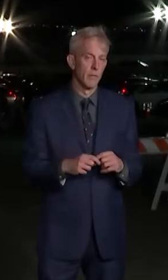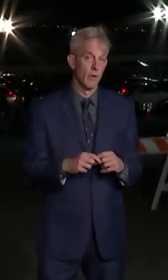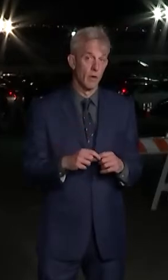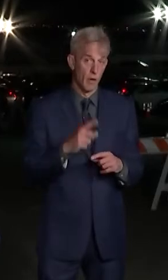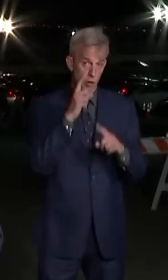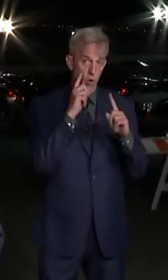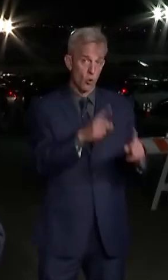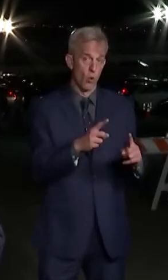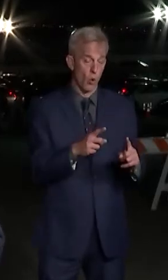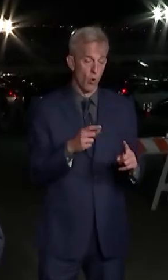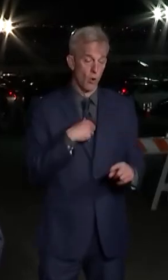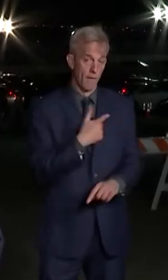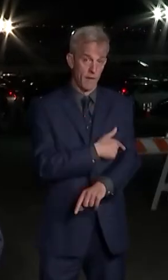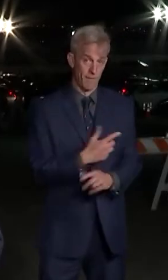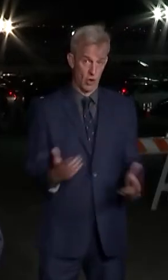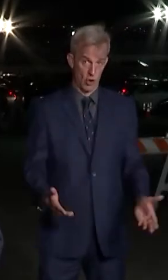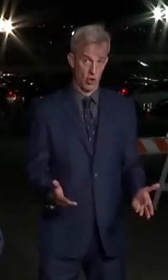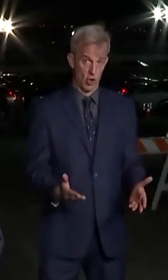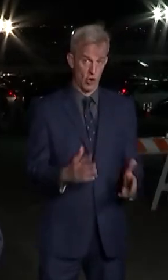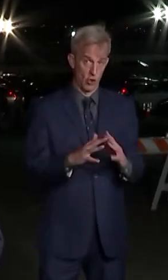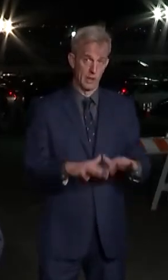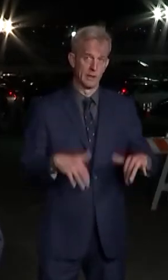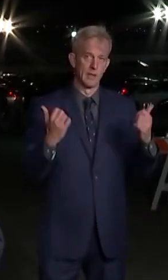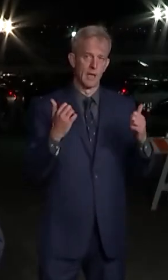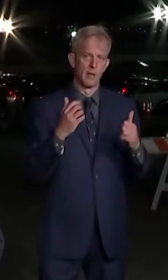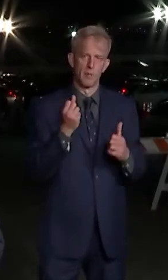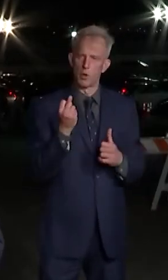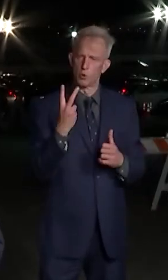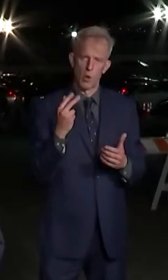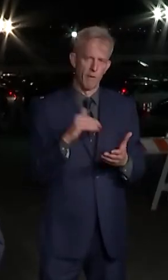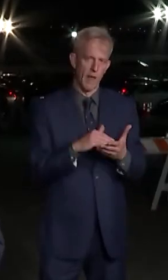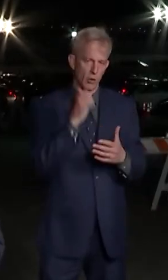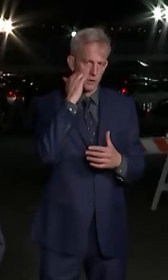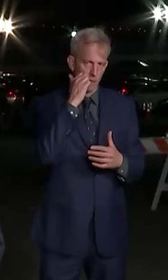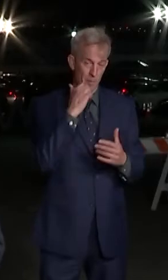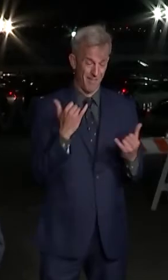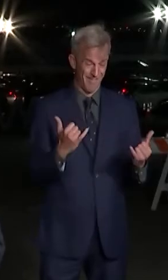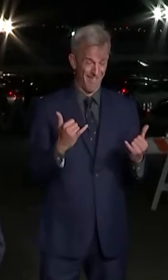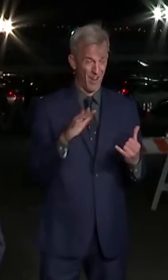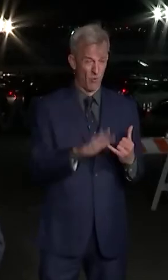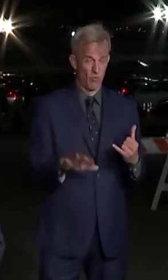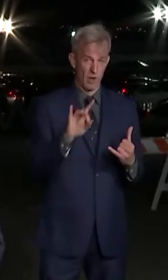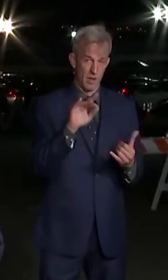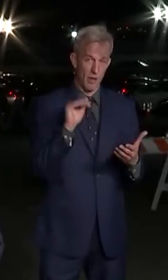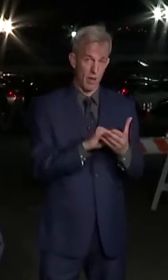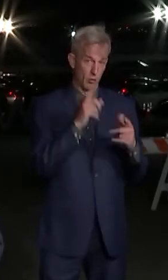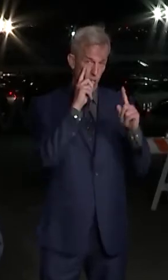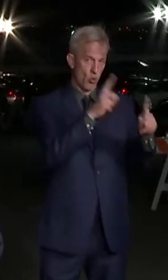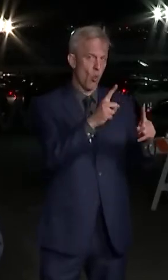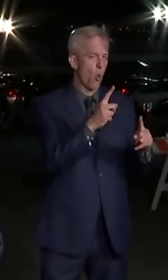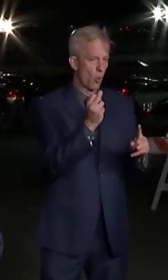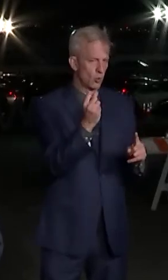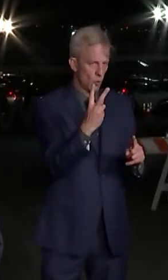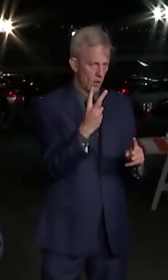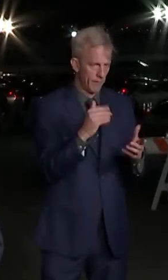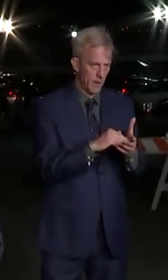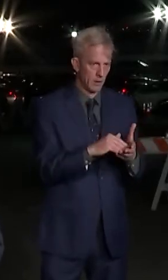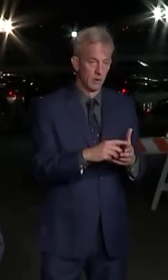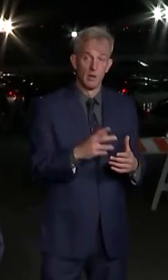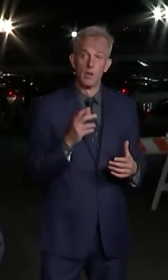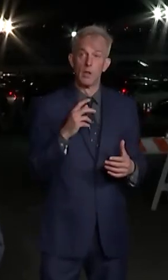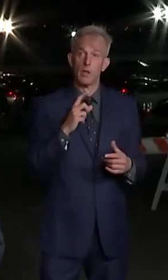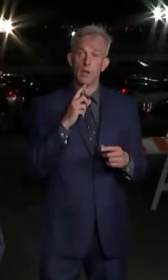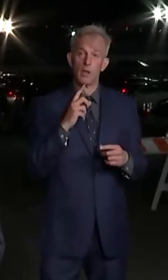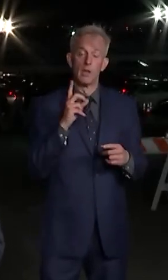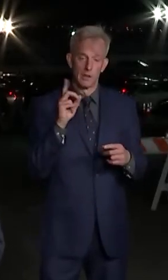Stadium vaccination was 12,000 a day, but we're at about 8,000 now. There's reports of long lines, but I know today they did